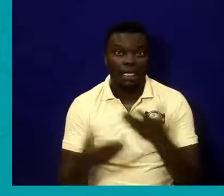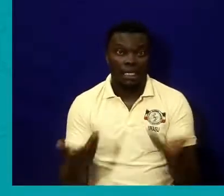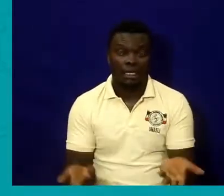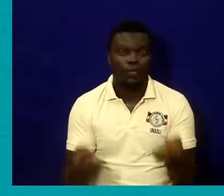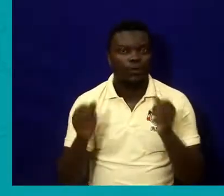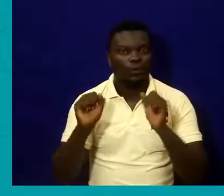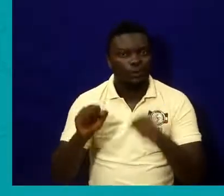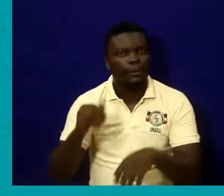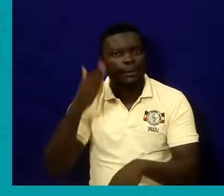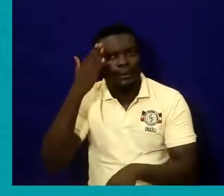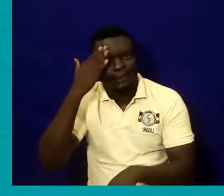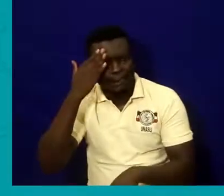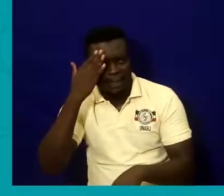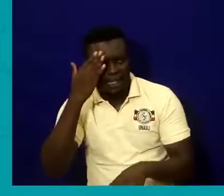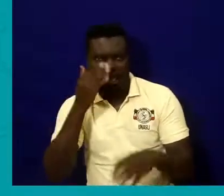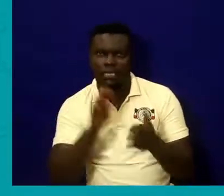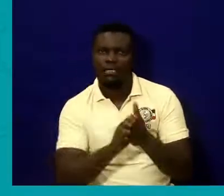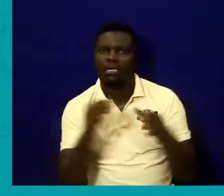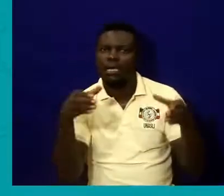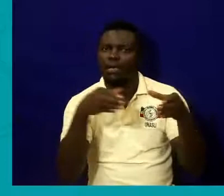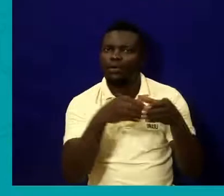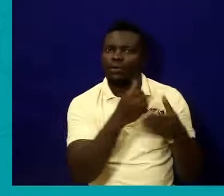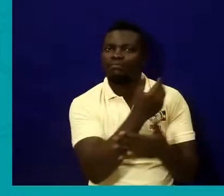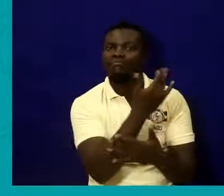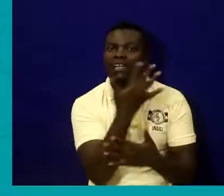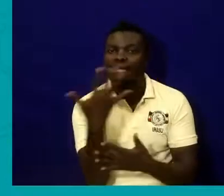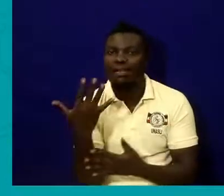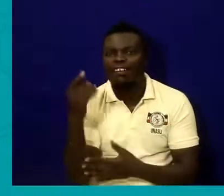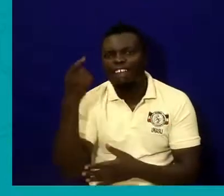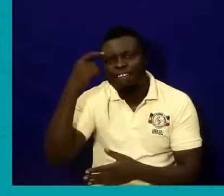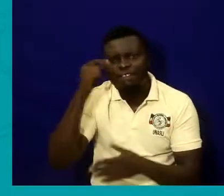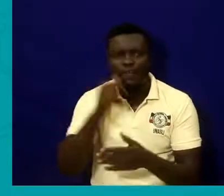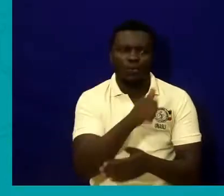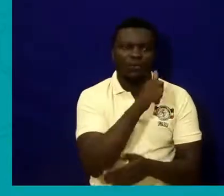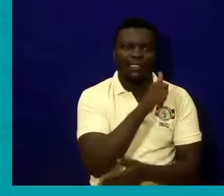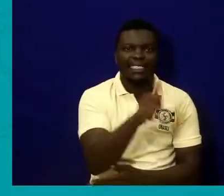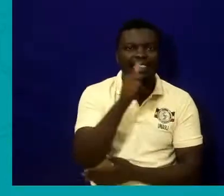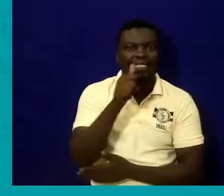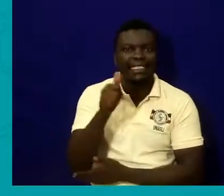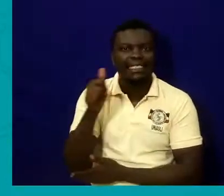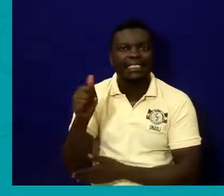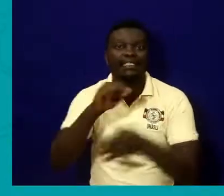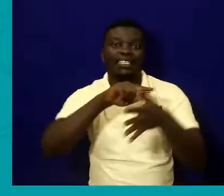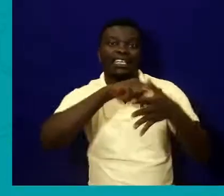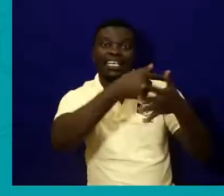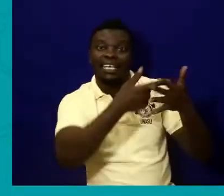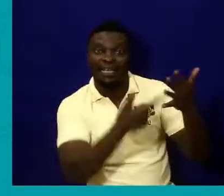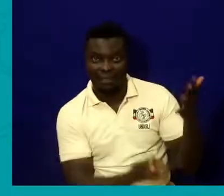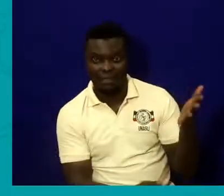We can know the group number for every element